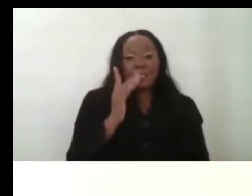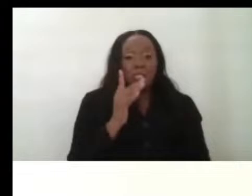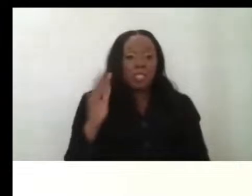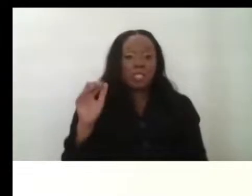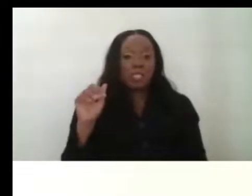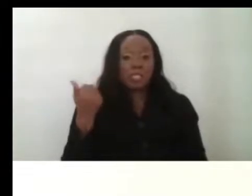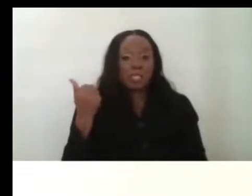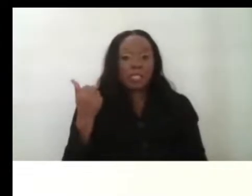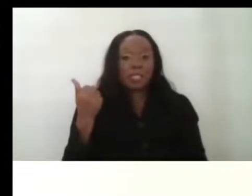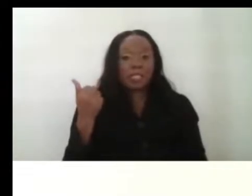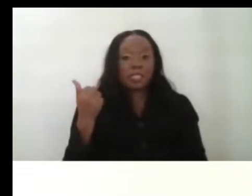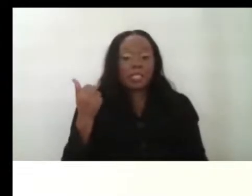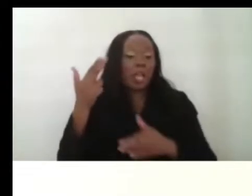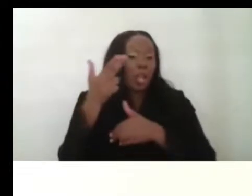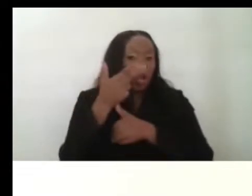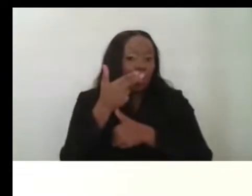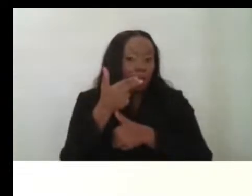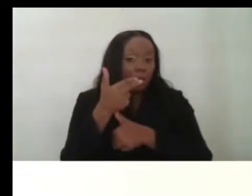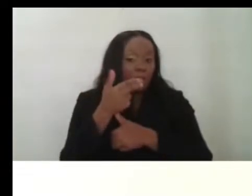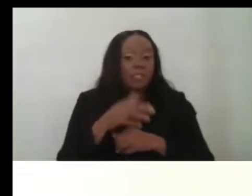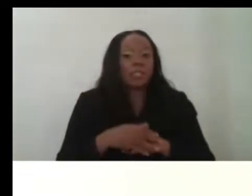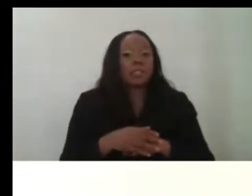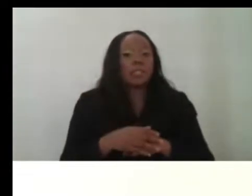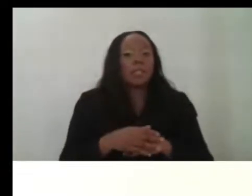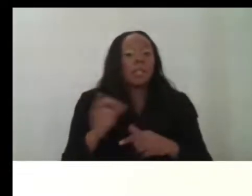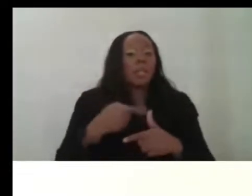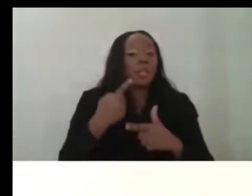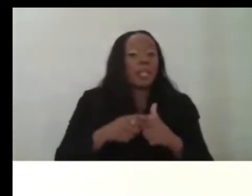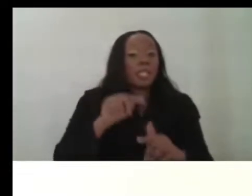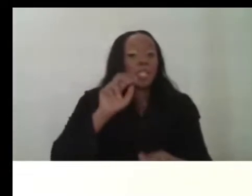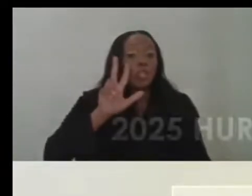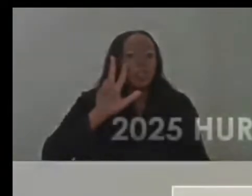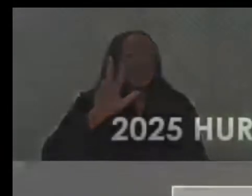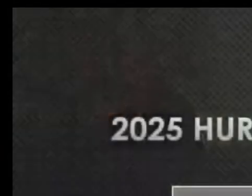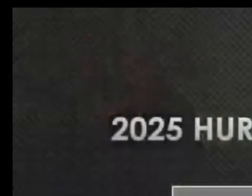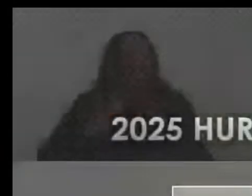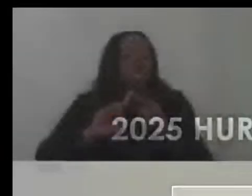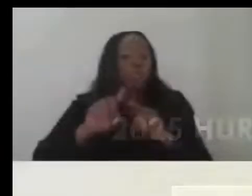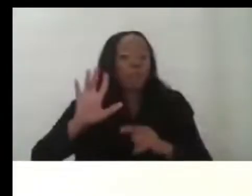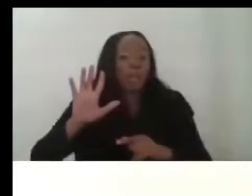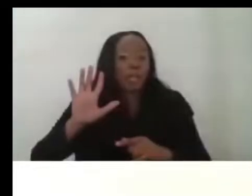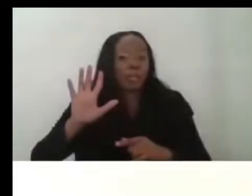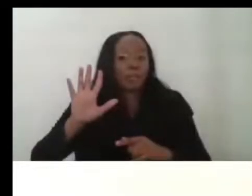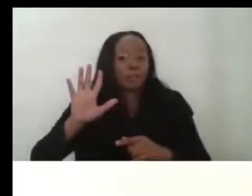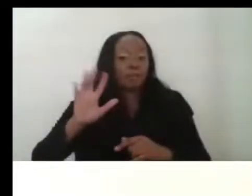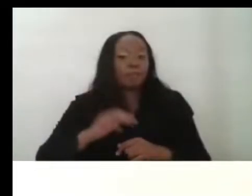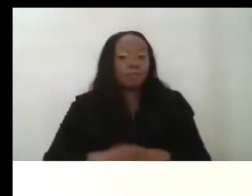5. Essentially, full stop, above average season.